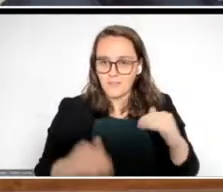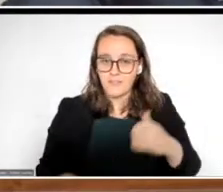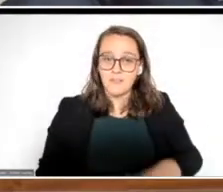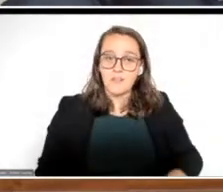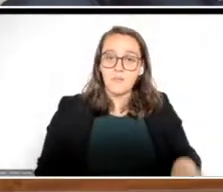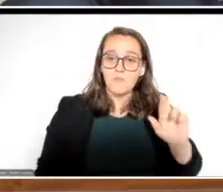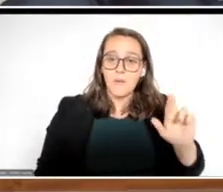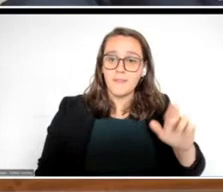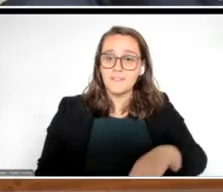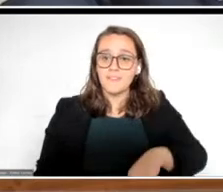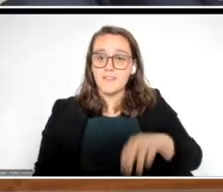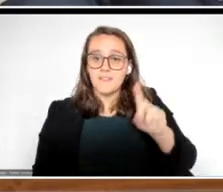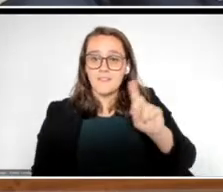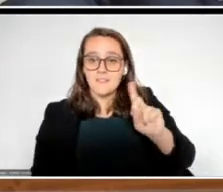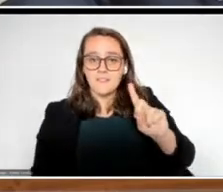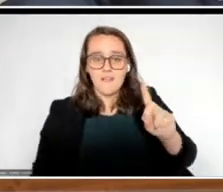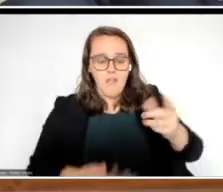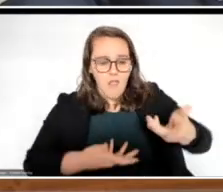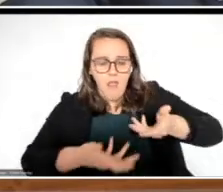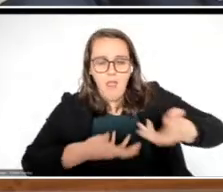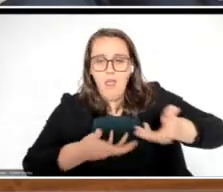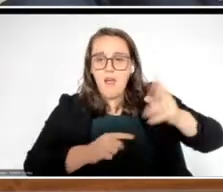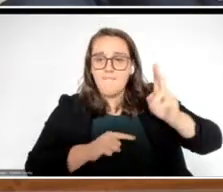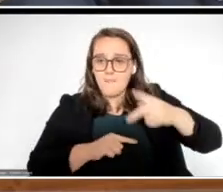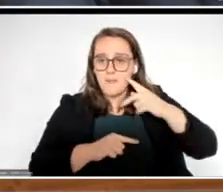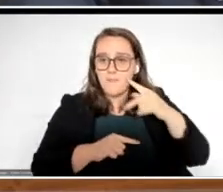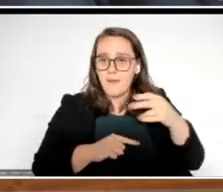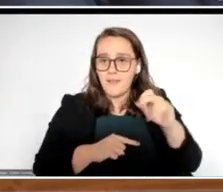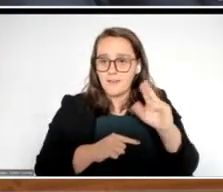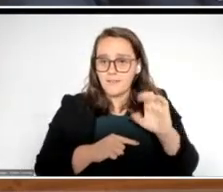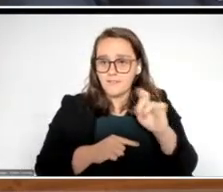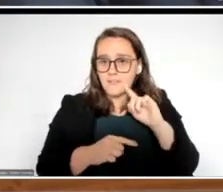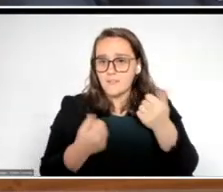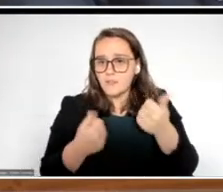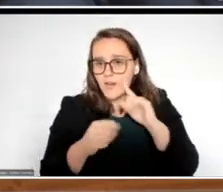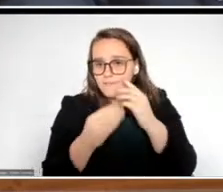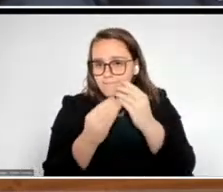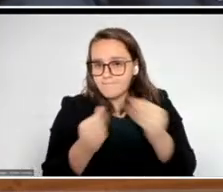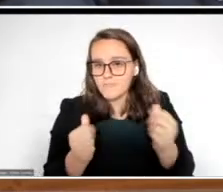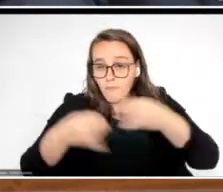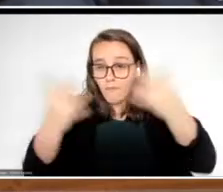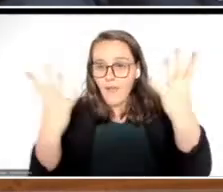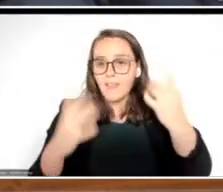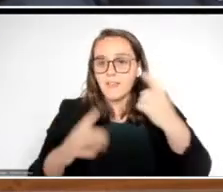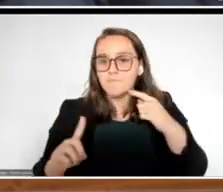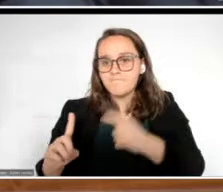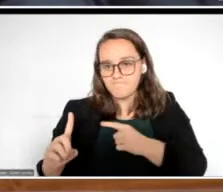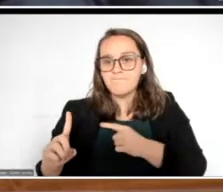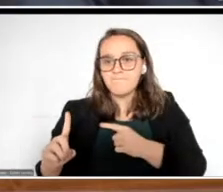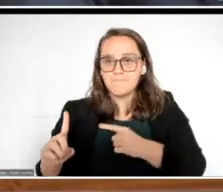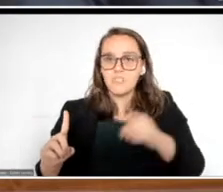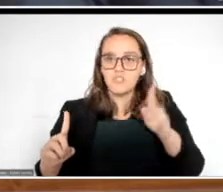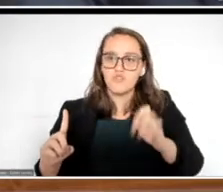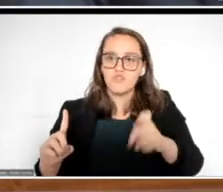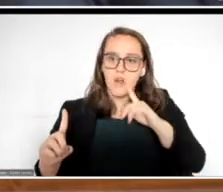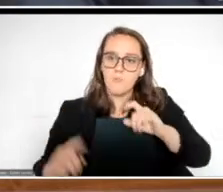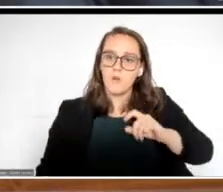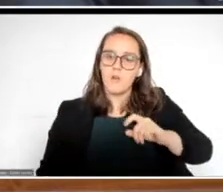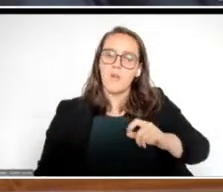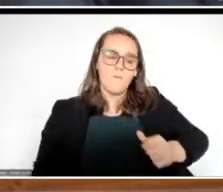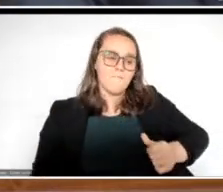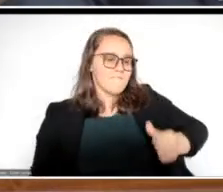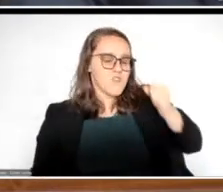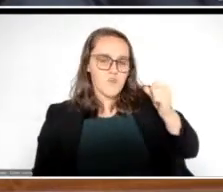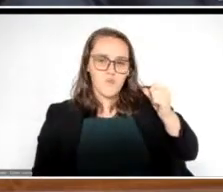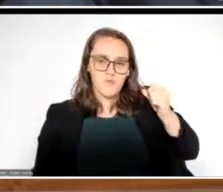Vice President Pence to try and address the violence, President Trump refused urgent pleas for help from nearly